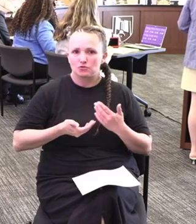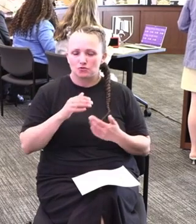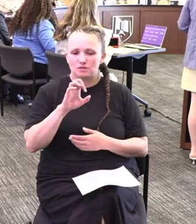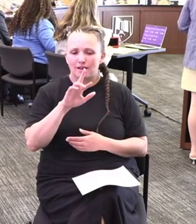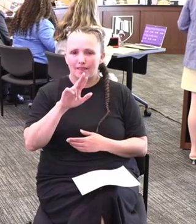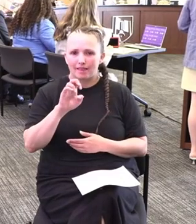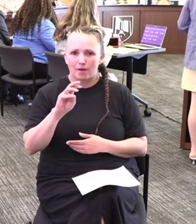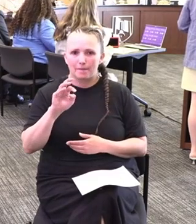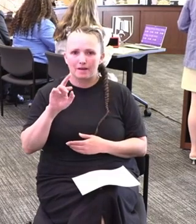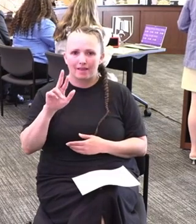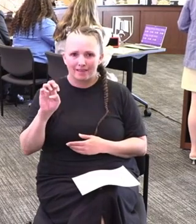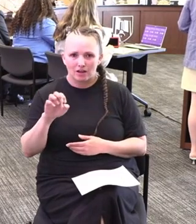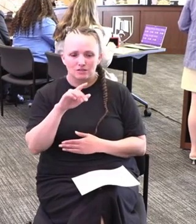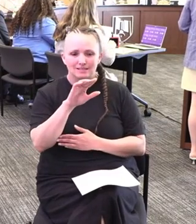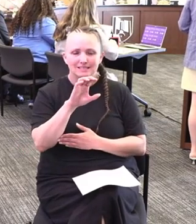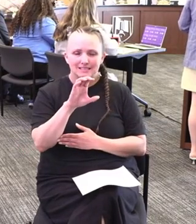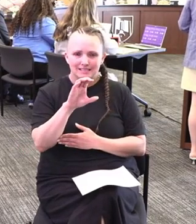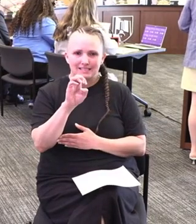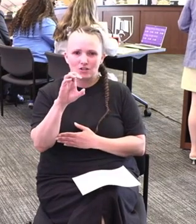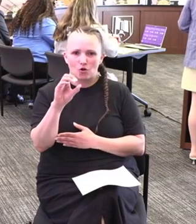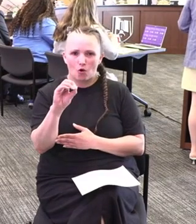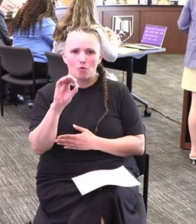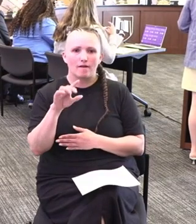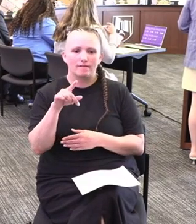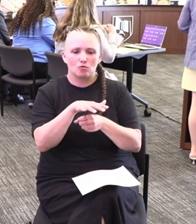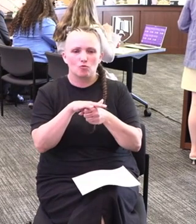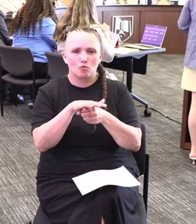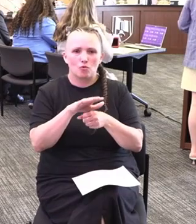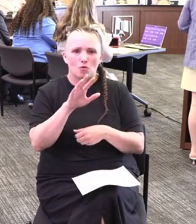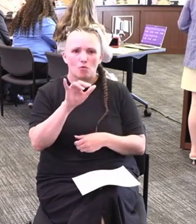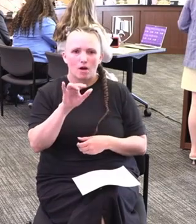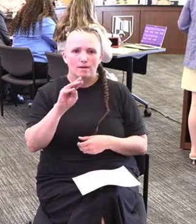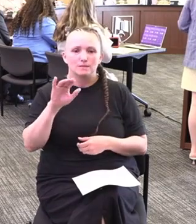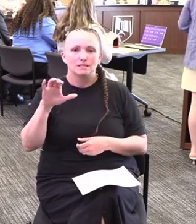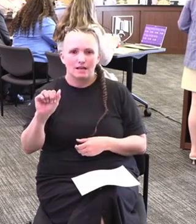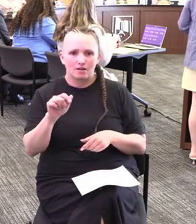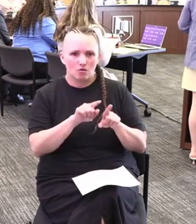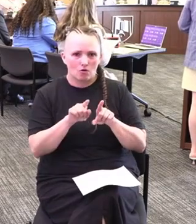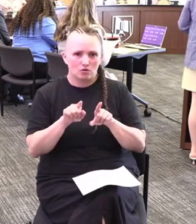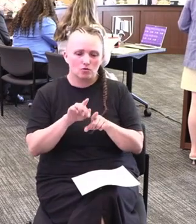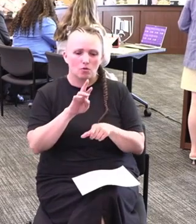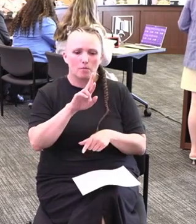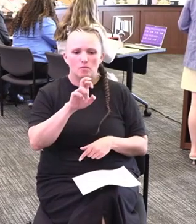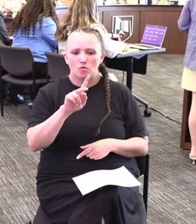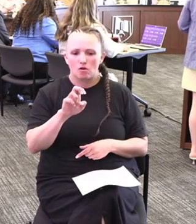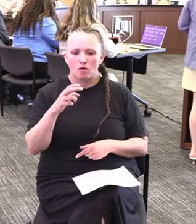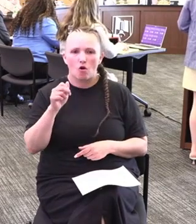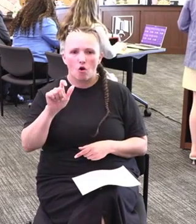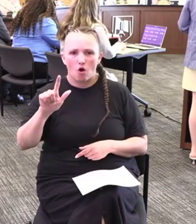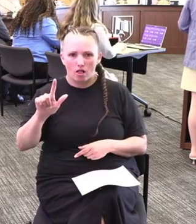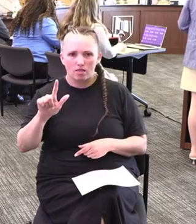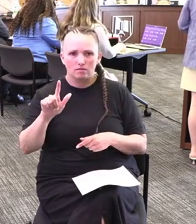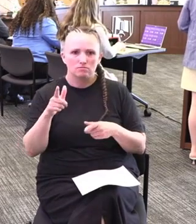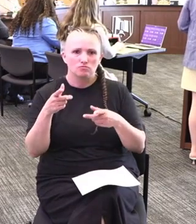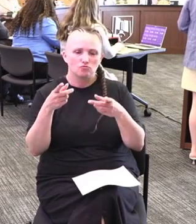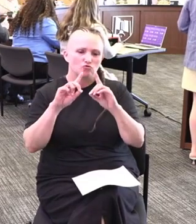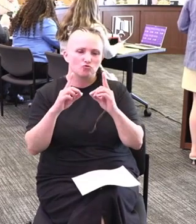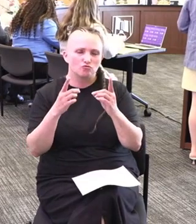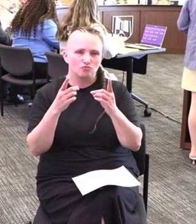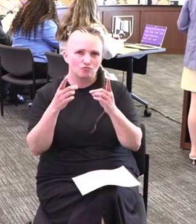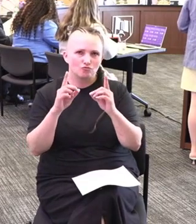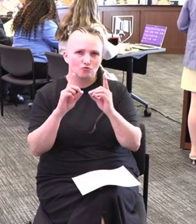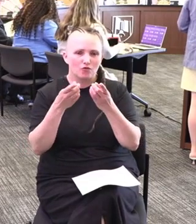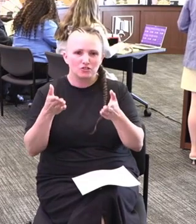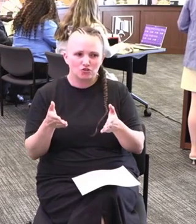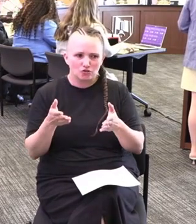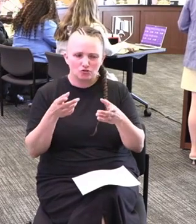Greater Joliet Area YMCA, and Brooke Hall, Executive Director of the Joliet Community YMCA. Over the past few years, we've been